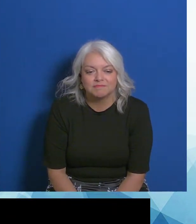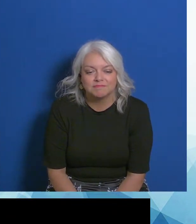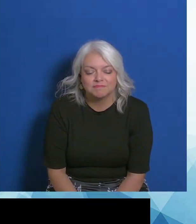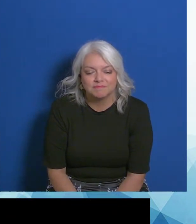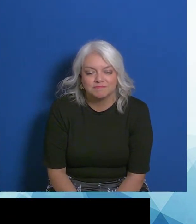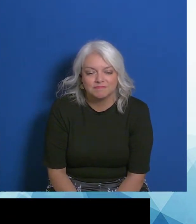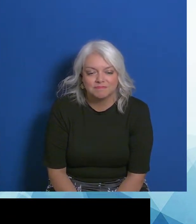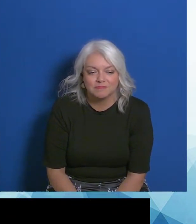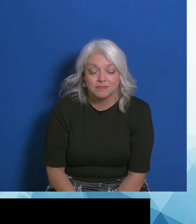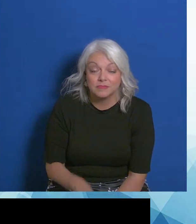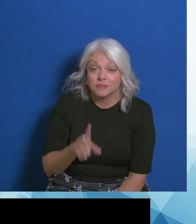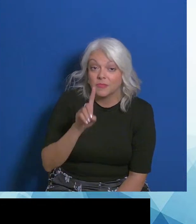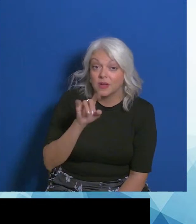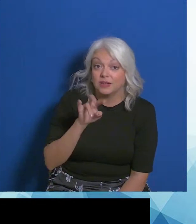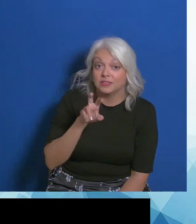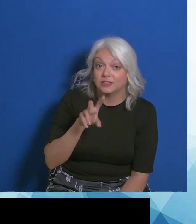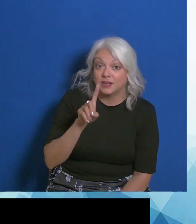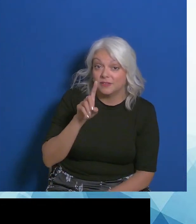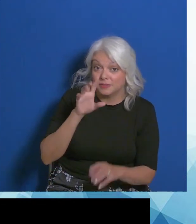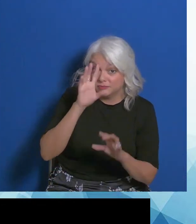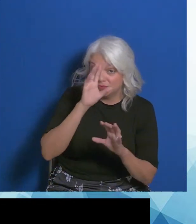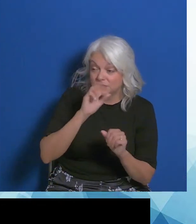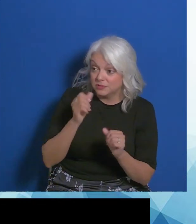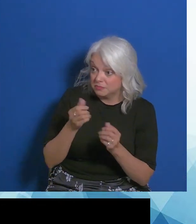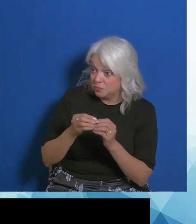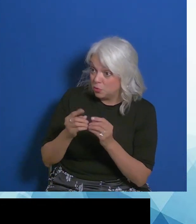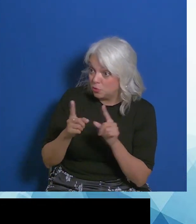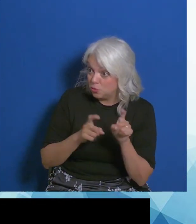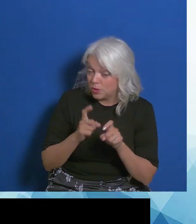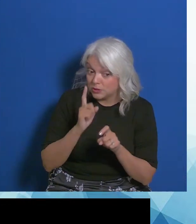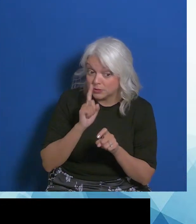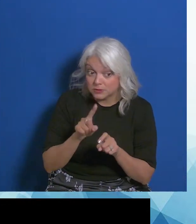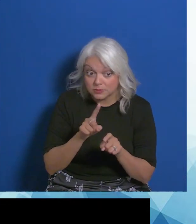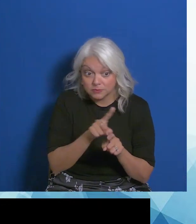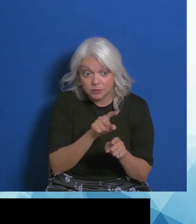There any other questions for the superintendent?